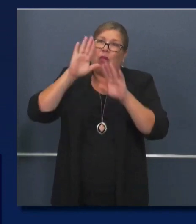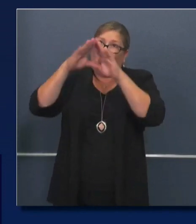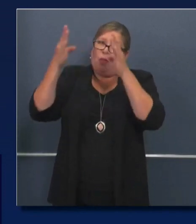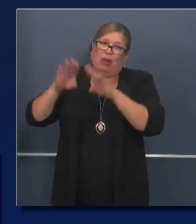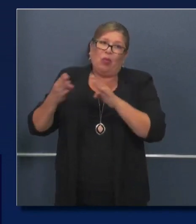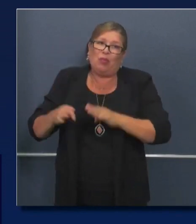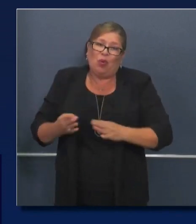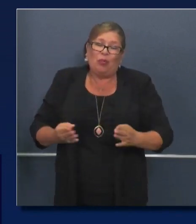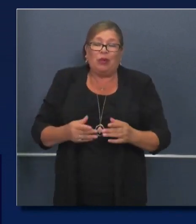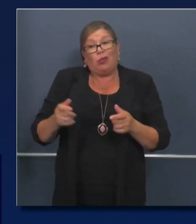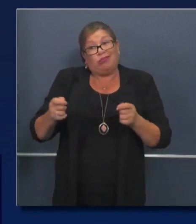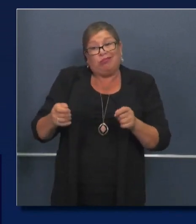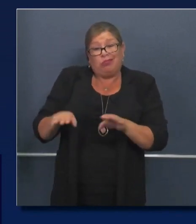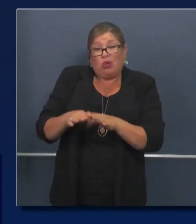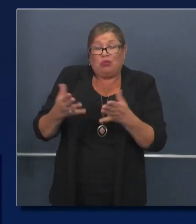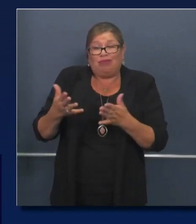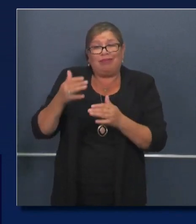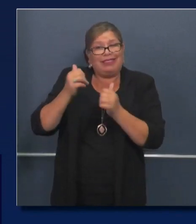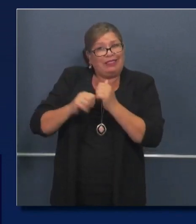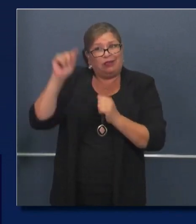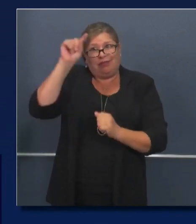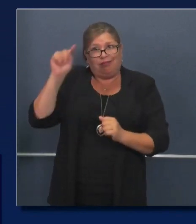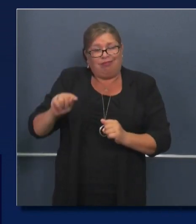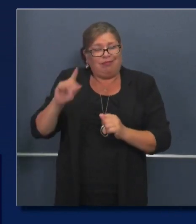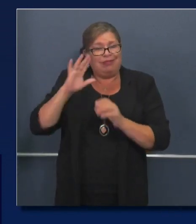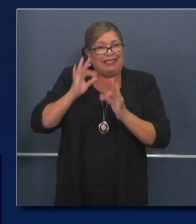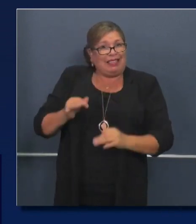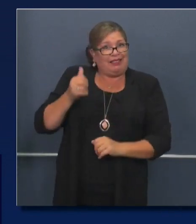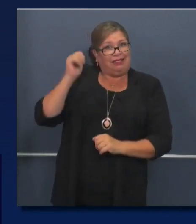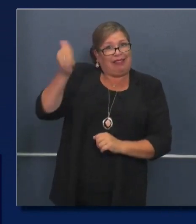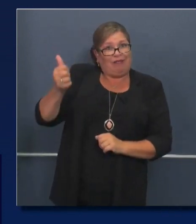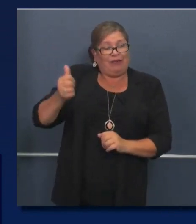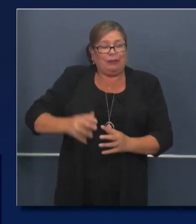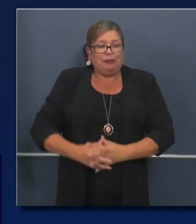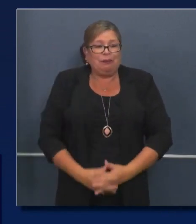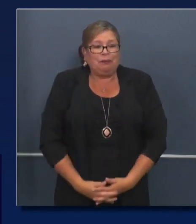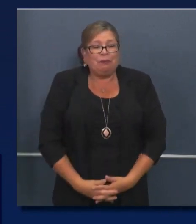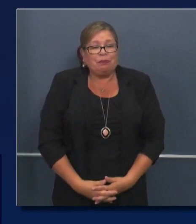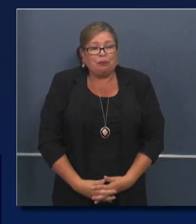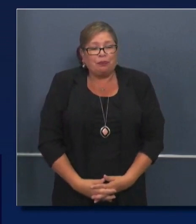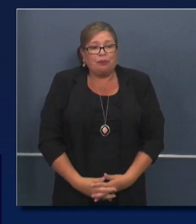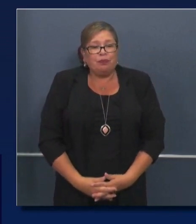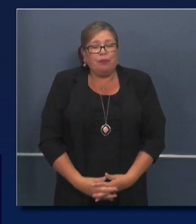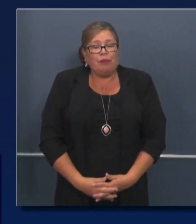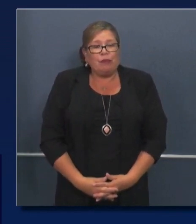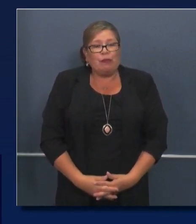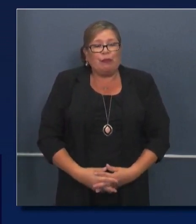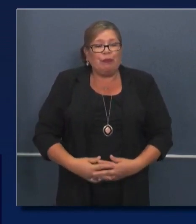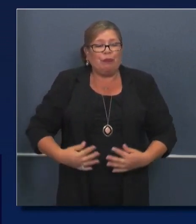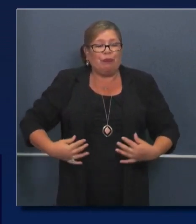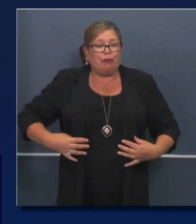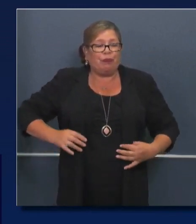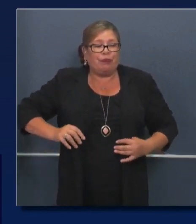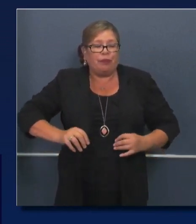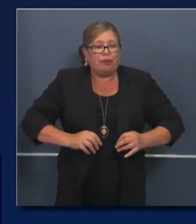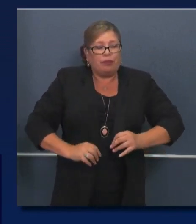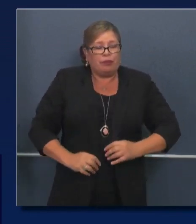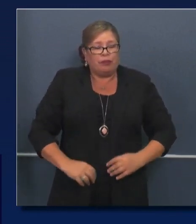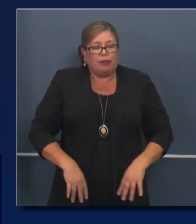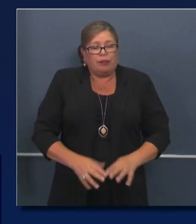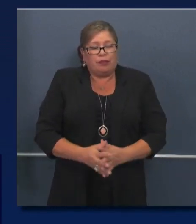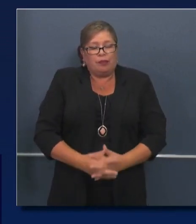before I turn it over to Dr. Galley, is that big part of the phase that we're in the state, now as we're